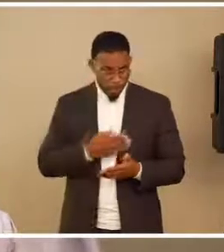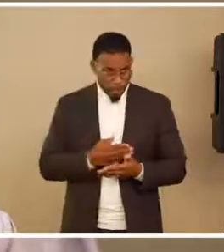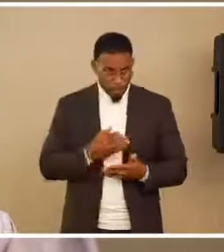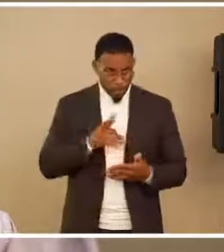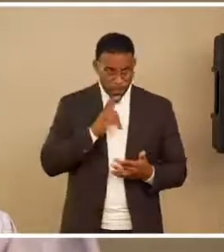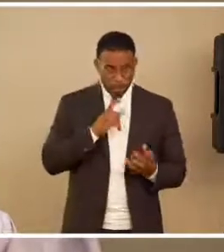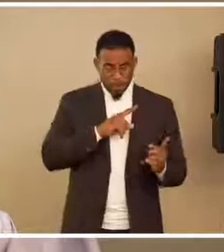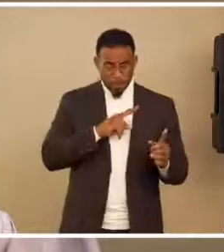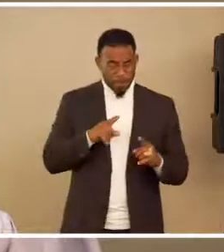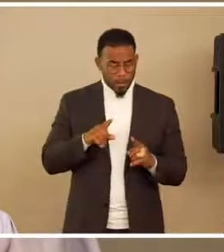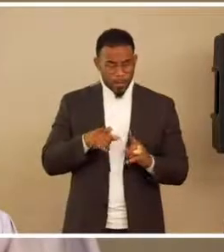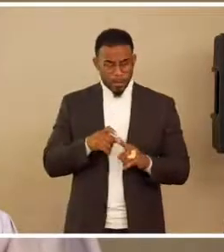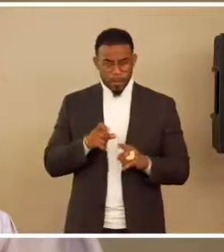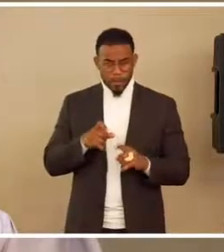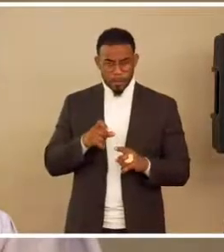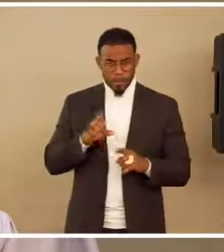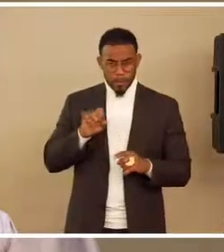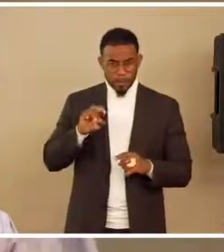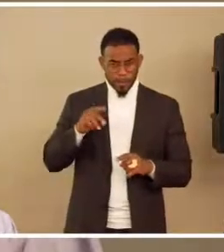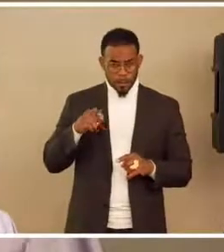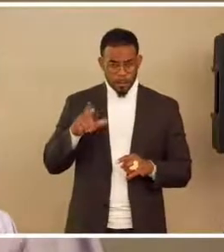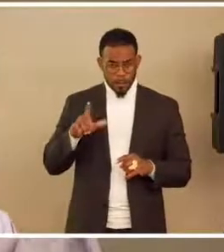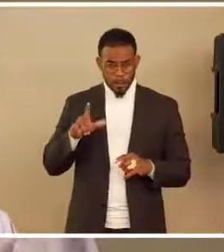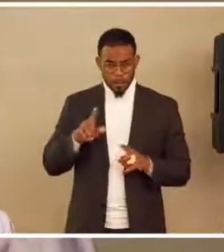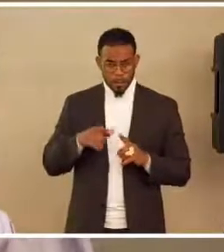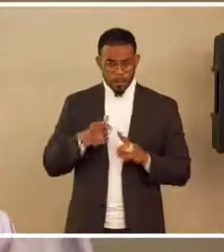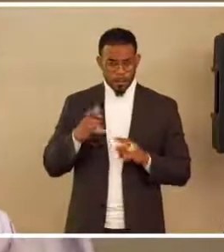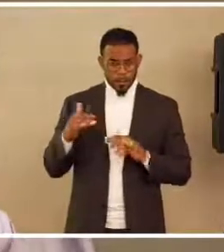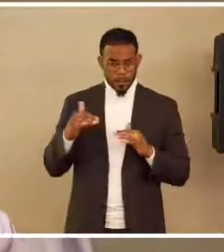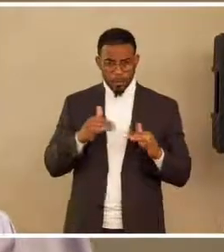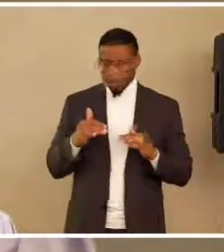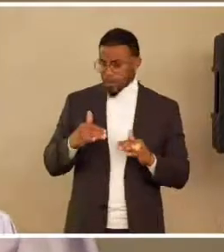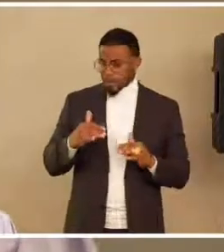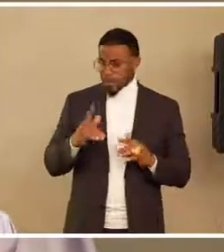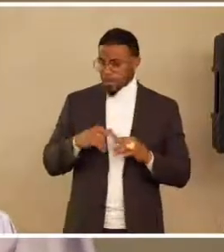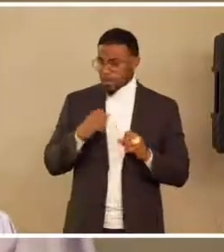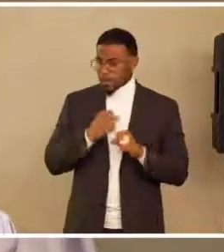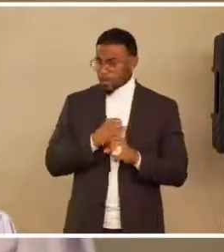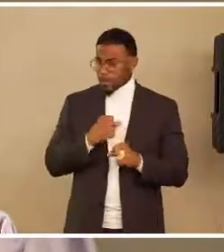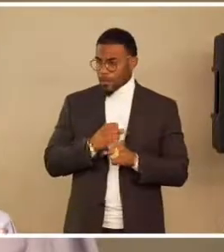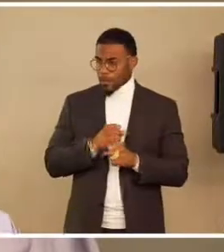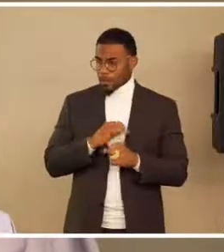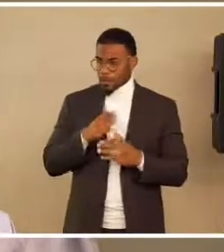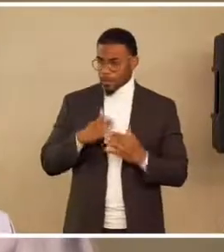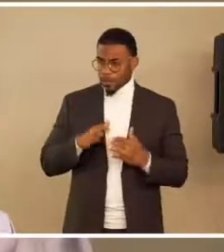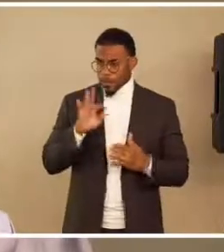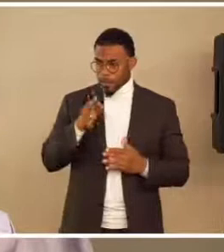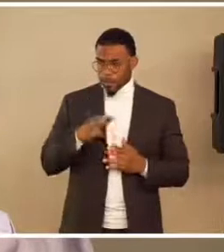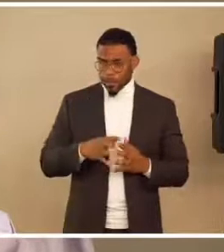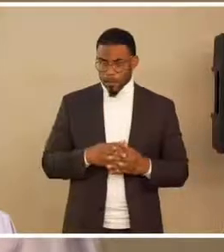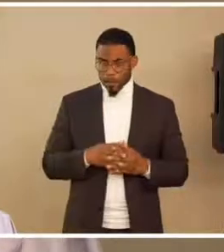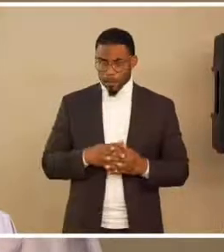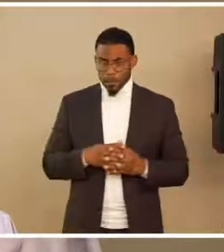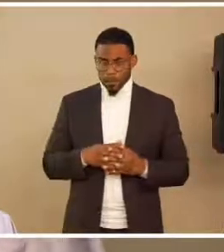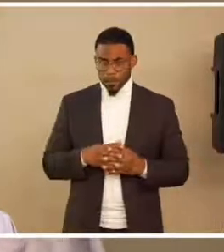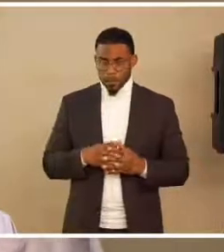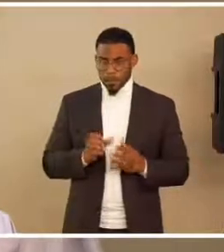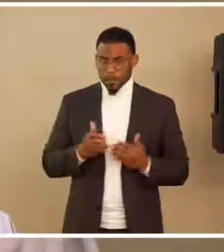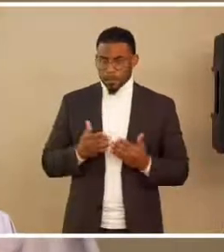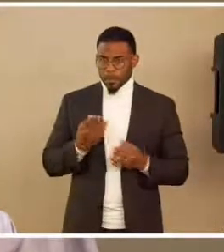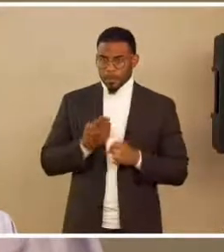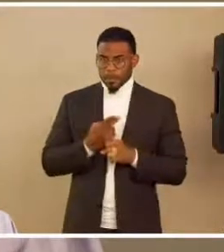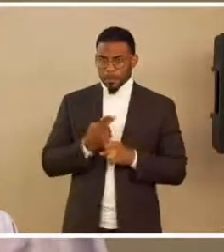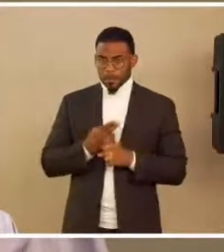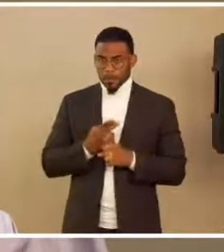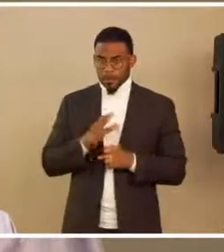son who come from Senegal in the First World War to fight on behalf of France. And so he's